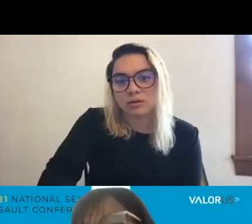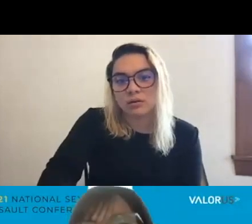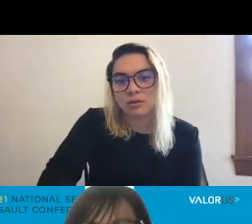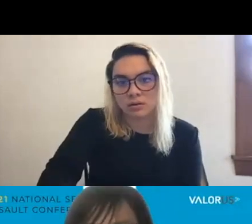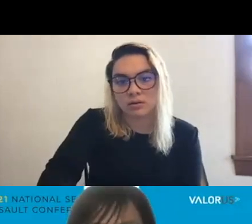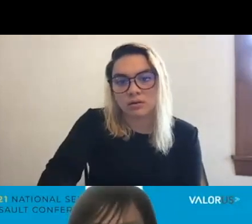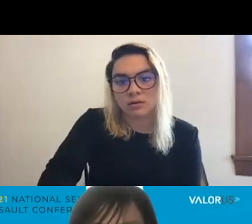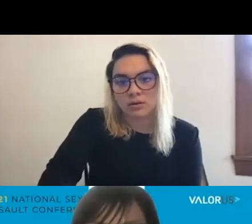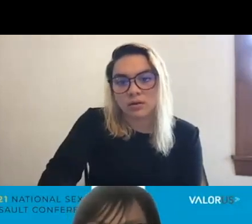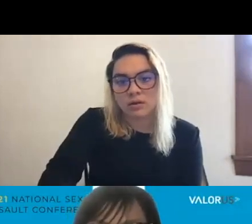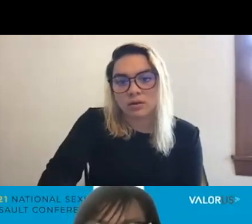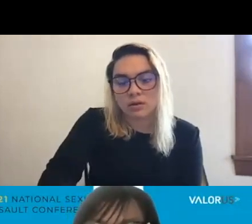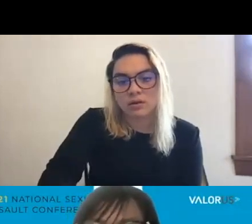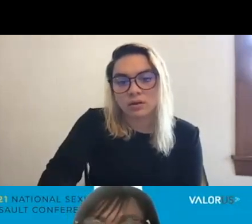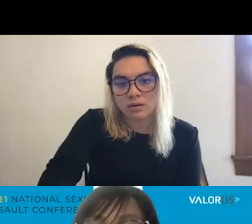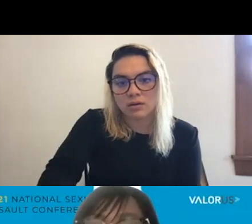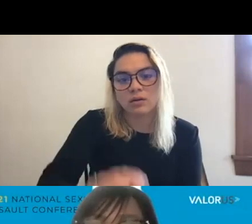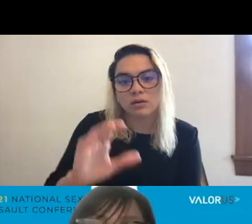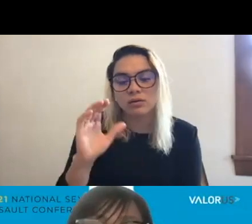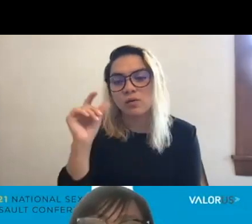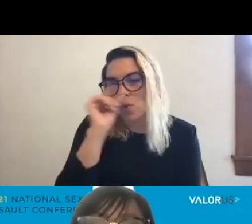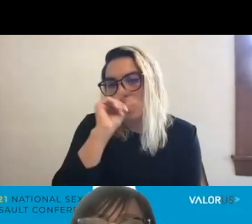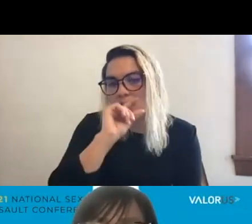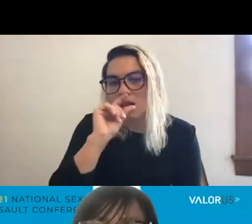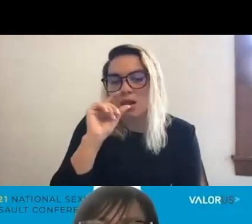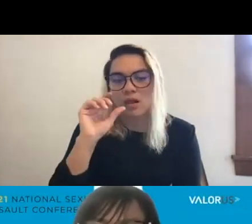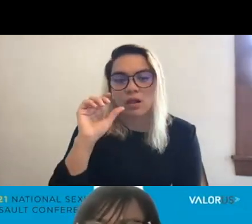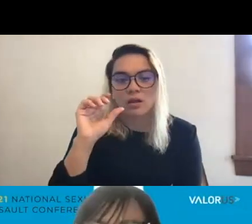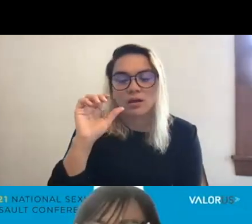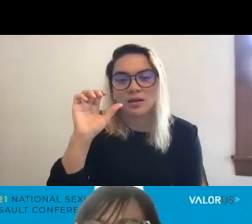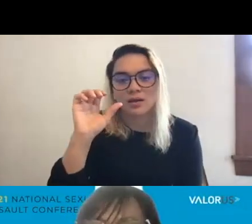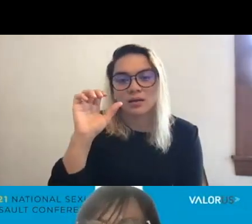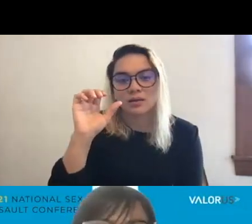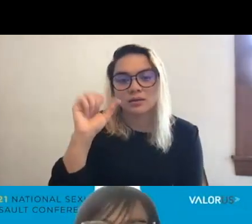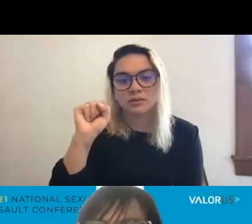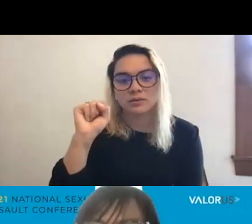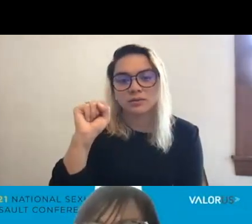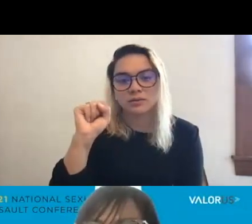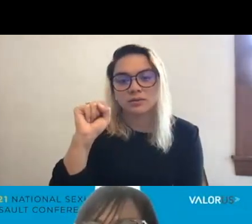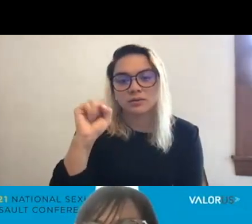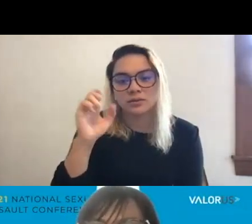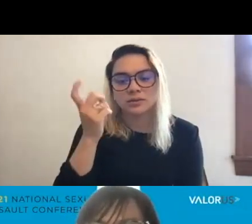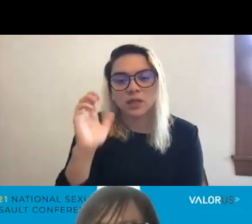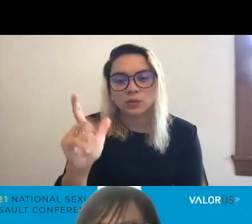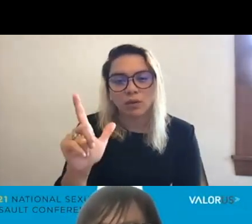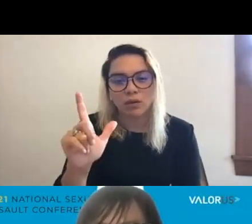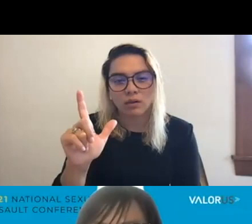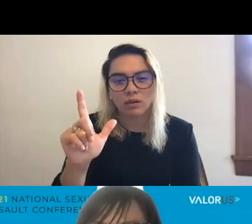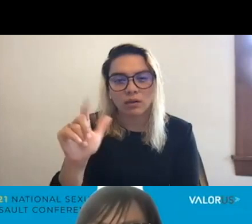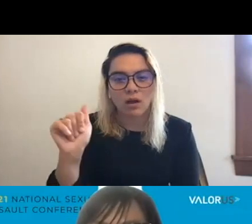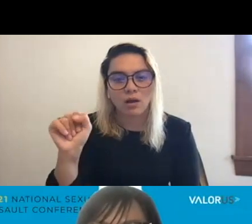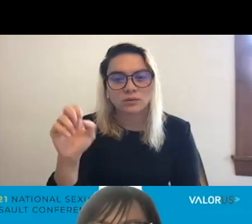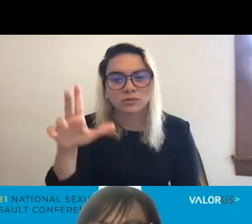violence solutions. And again, you're doing this in your image search bar. So just like pull up some of those